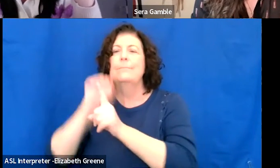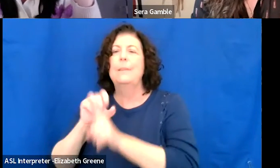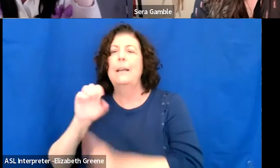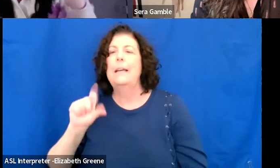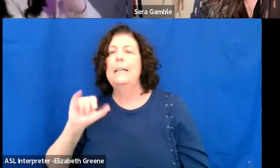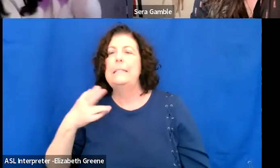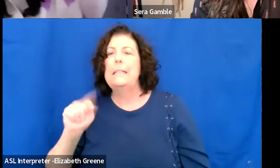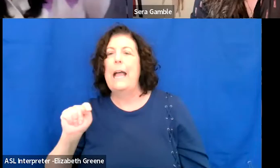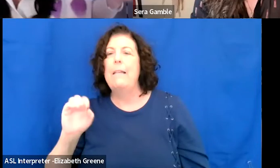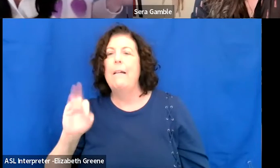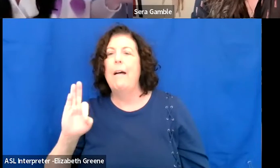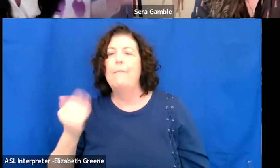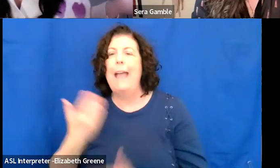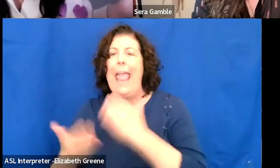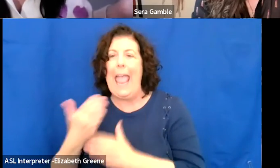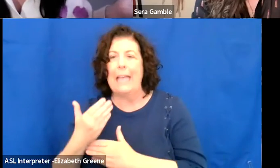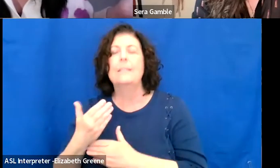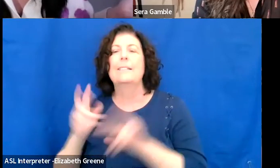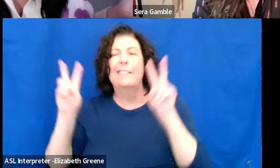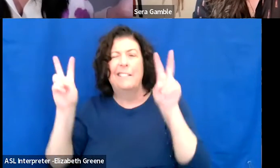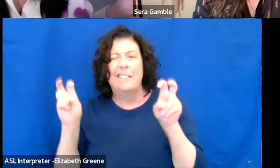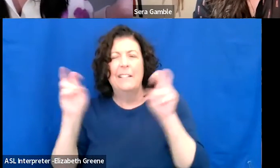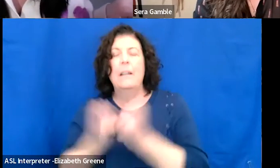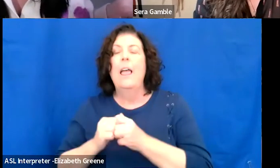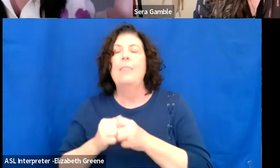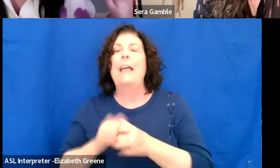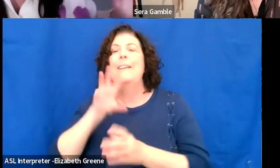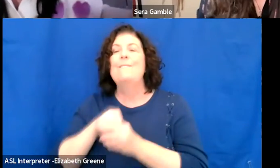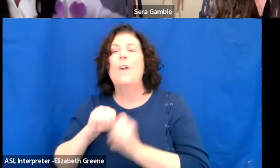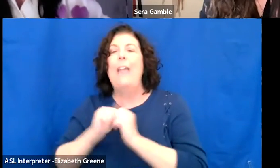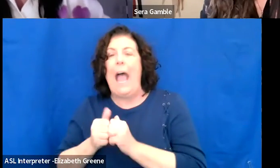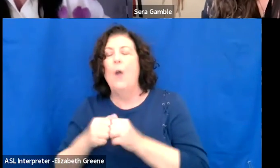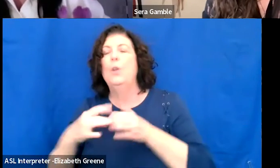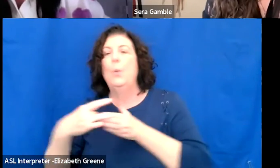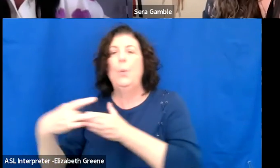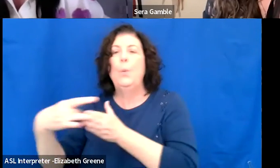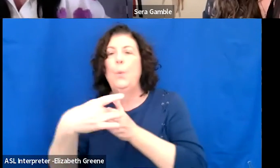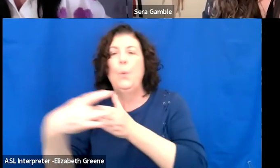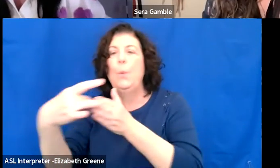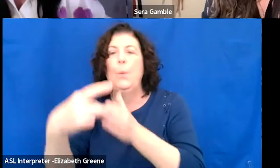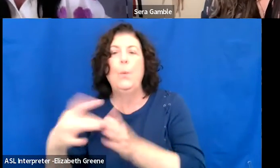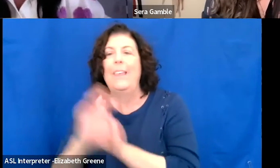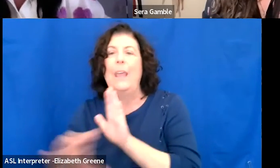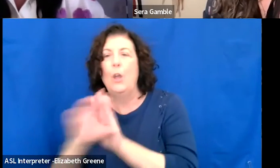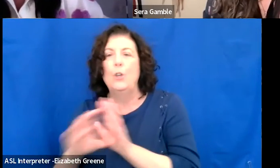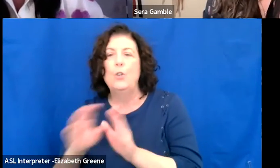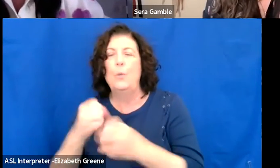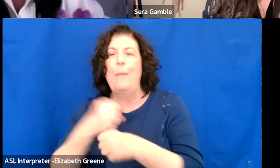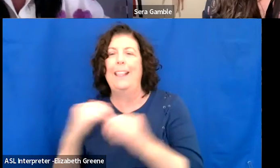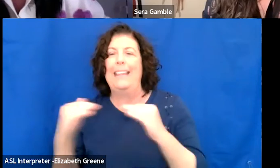put, because you're a poet. You are a poet in how you speak. You put together words real pretty. I don't know if you're aware, but you do.